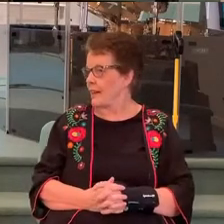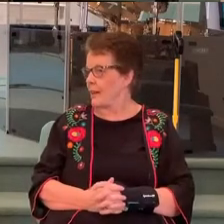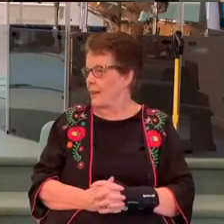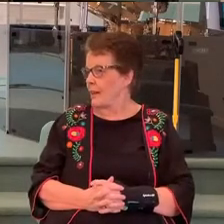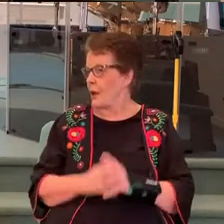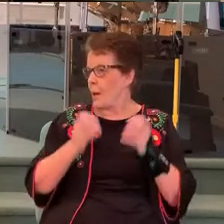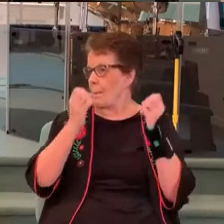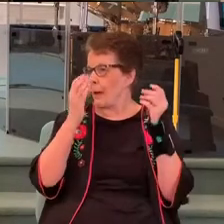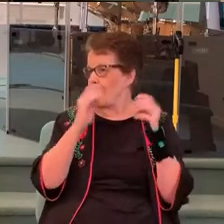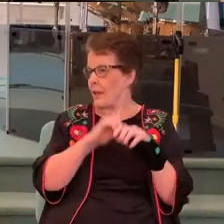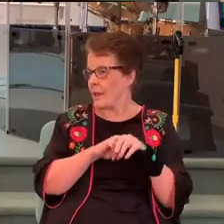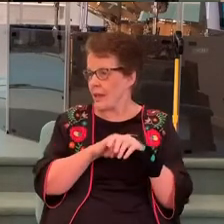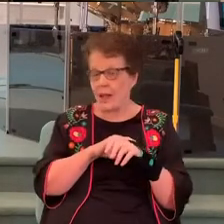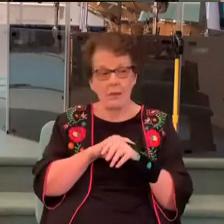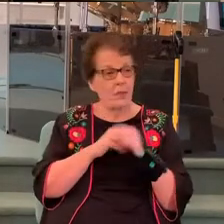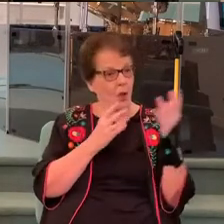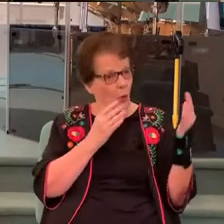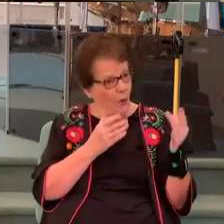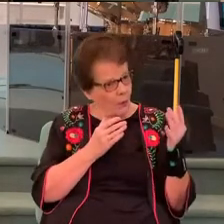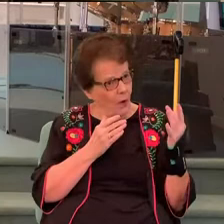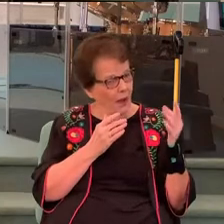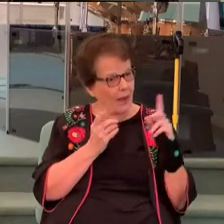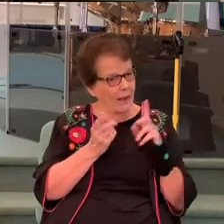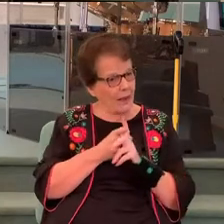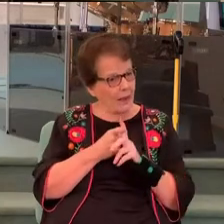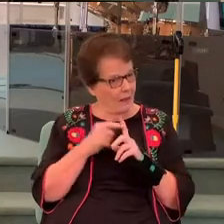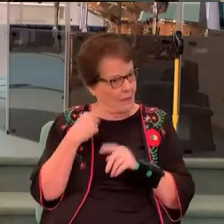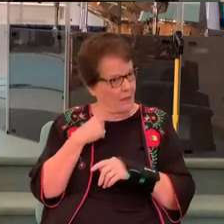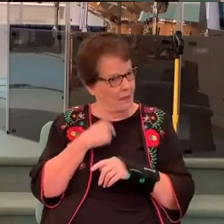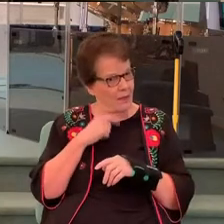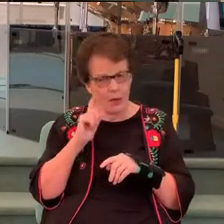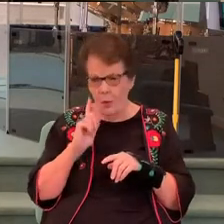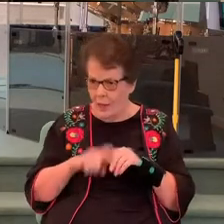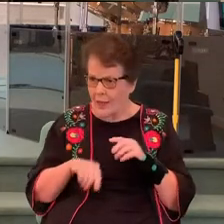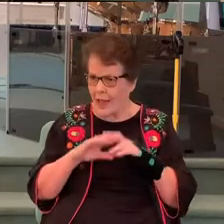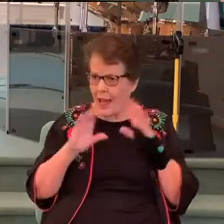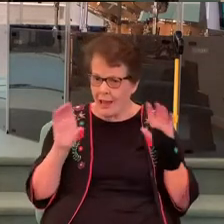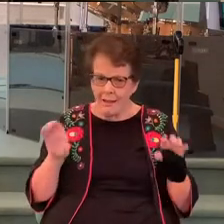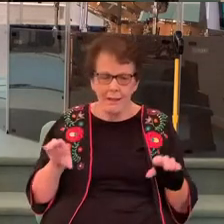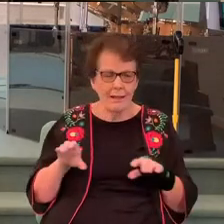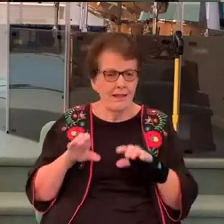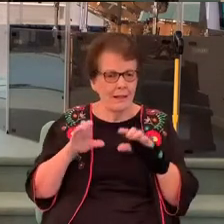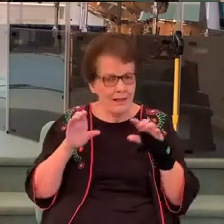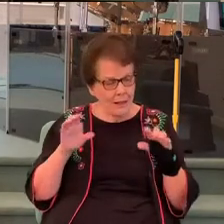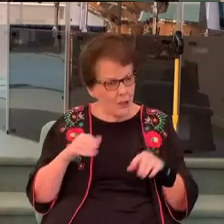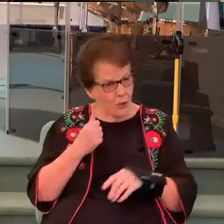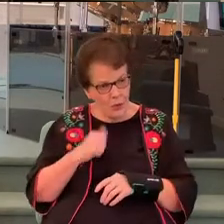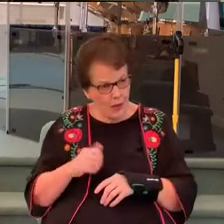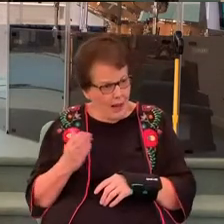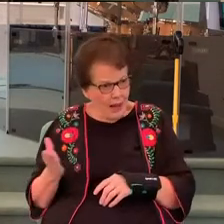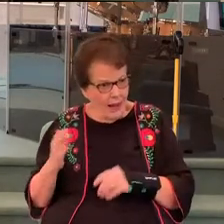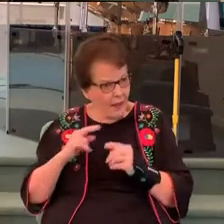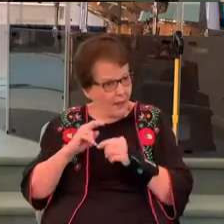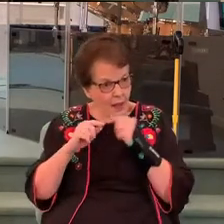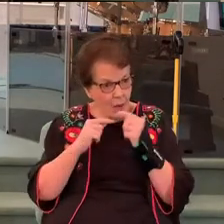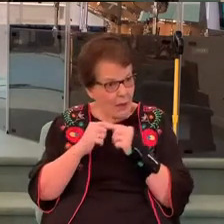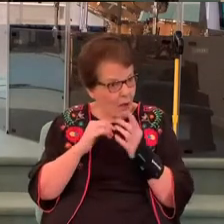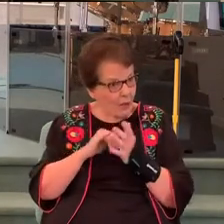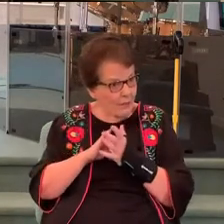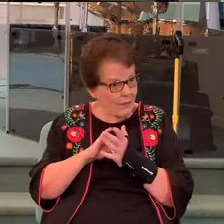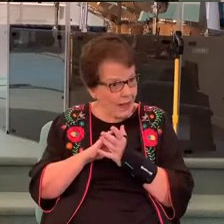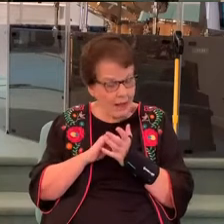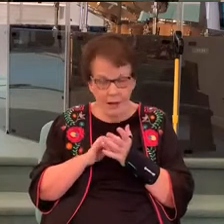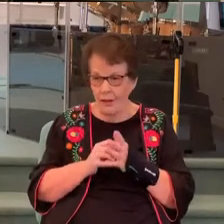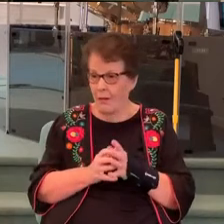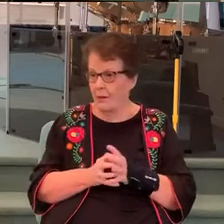A lot of times what we do is we wait until we can't do it anymore, And we unfairly put God in a